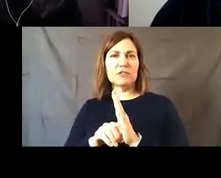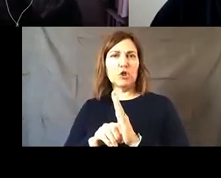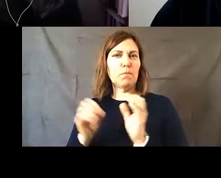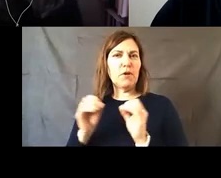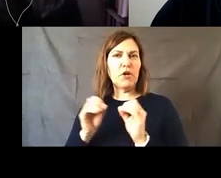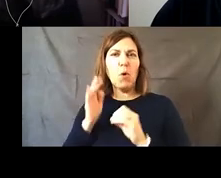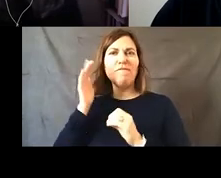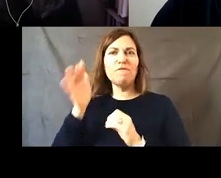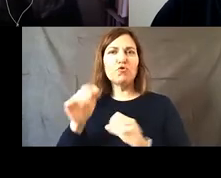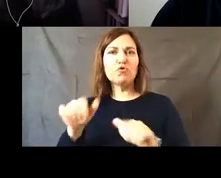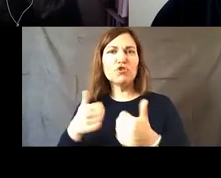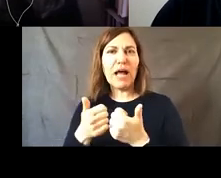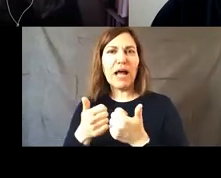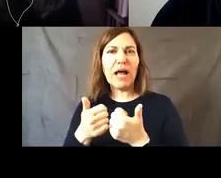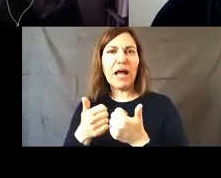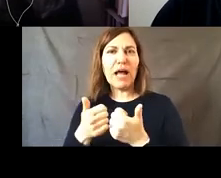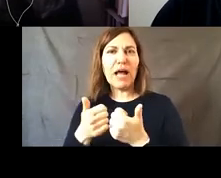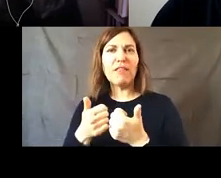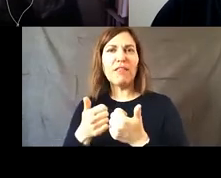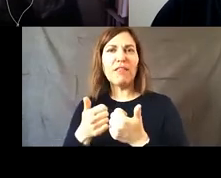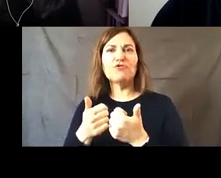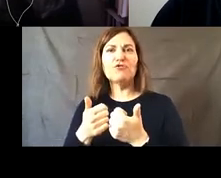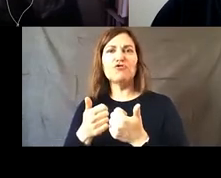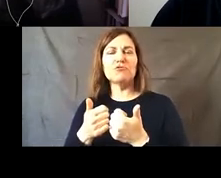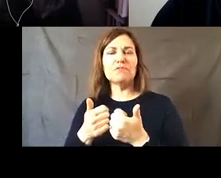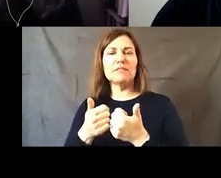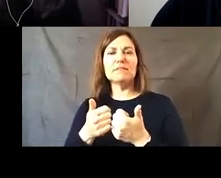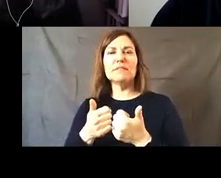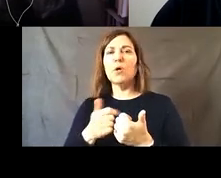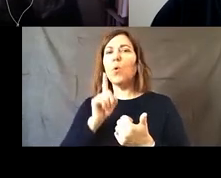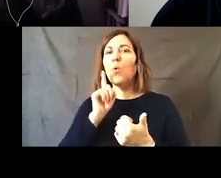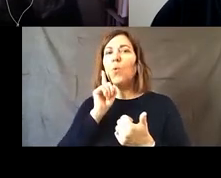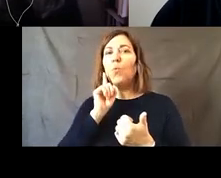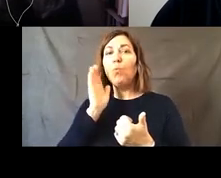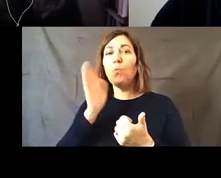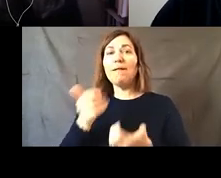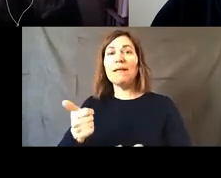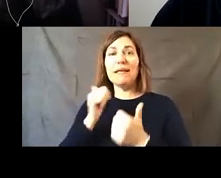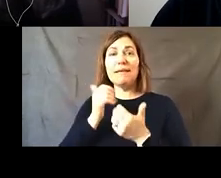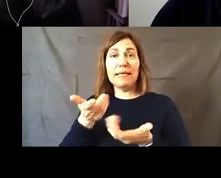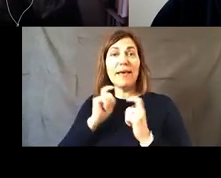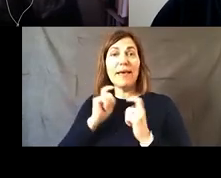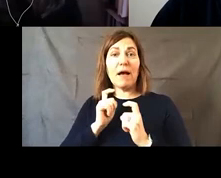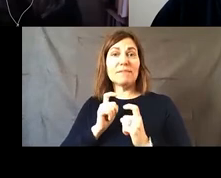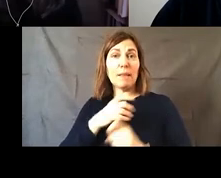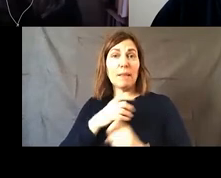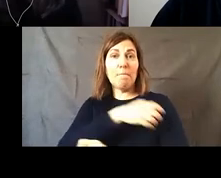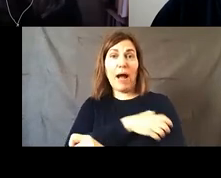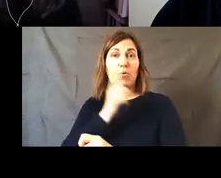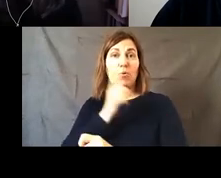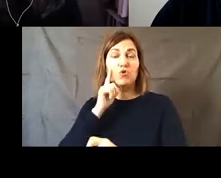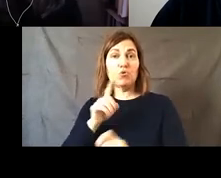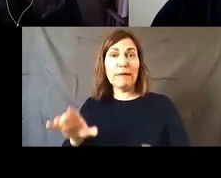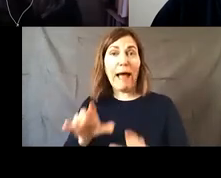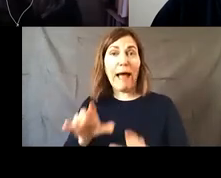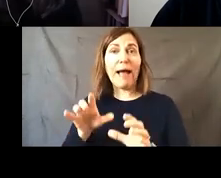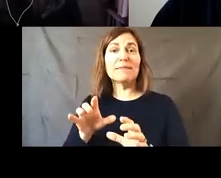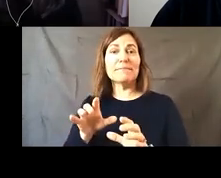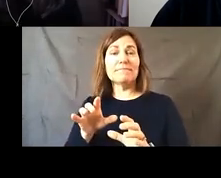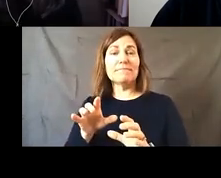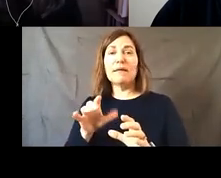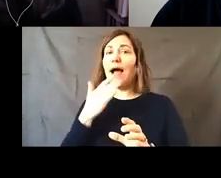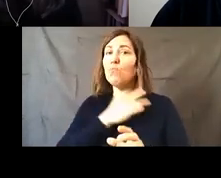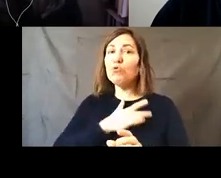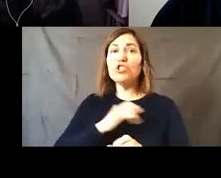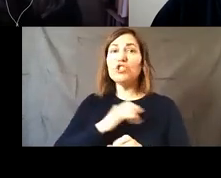to enact, which then gives us the power to enforce. So I appreciate the work, thank you. And I'm happy to support